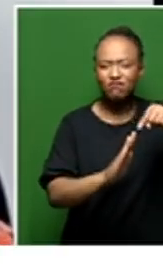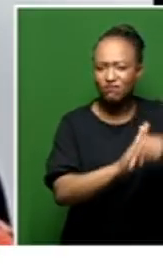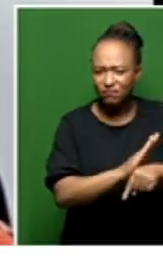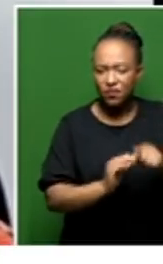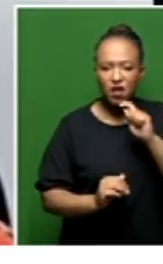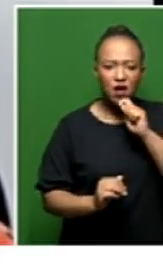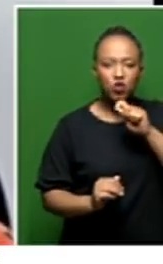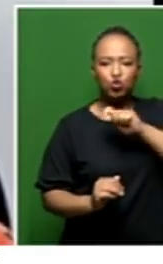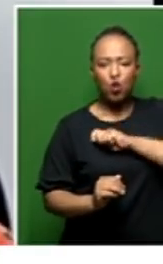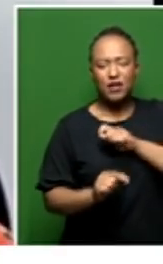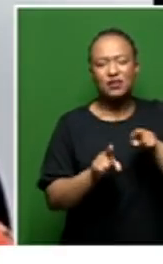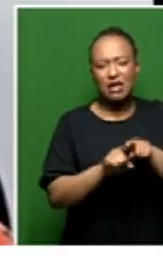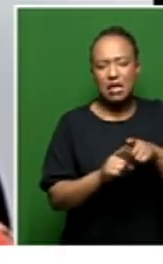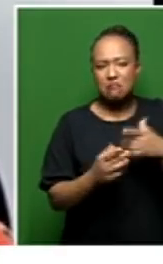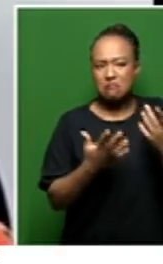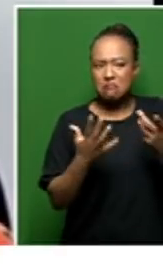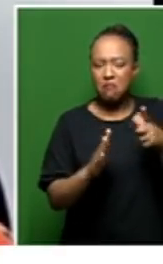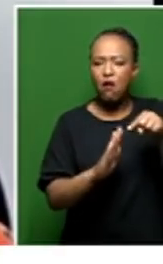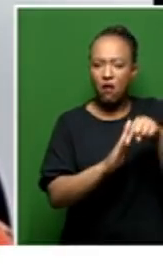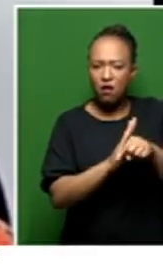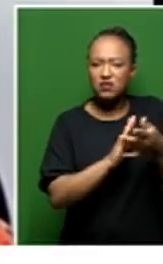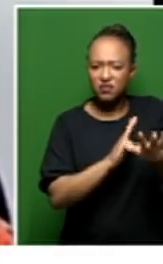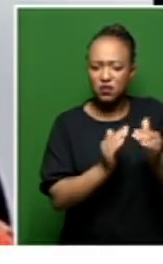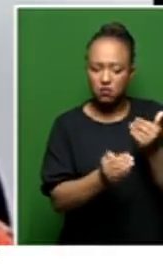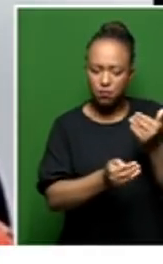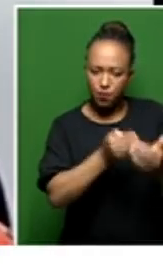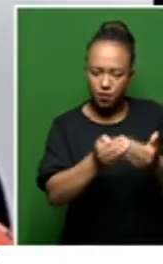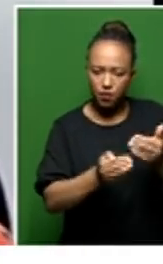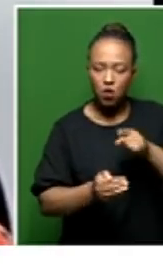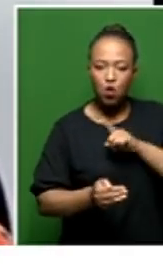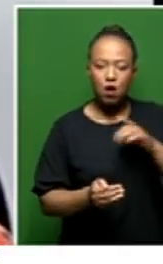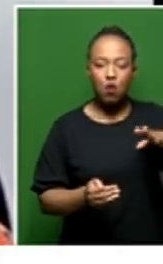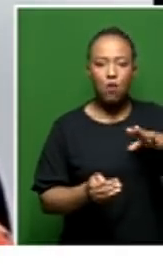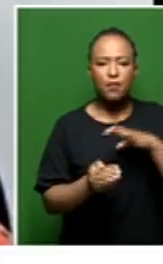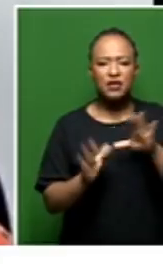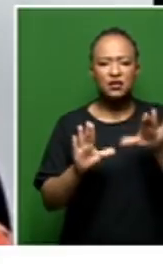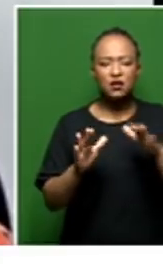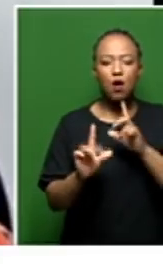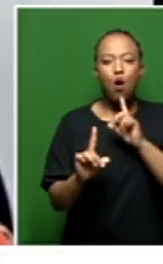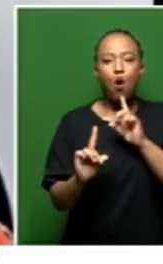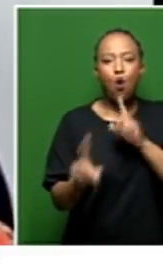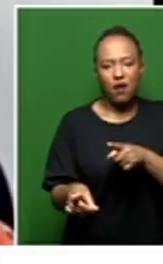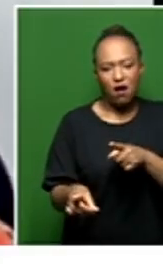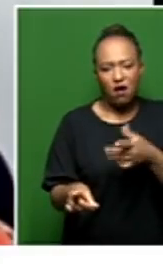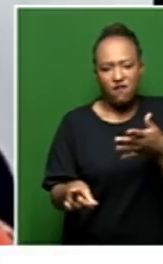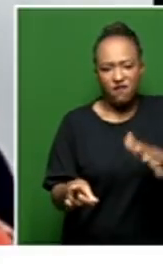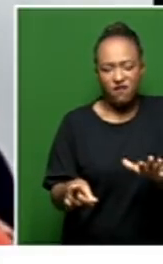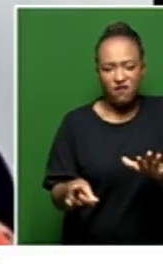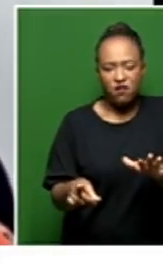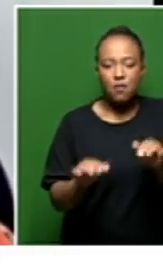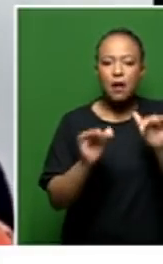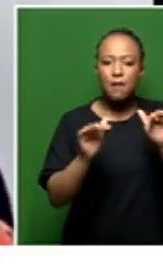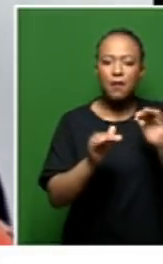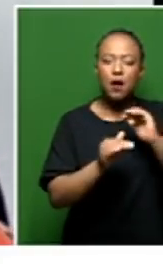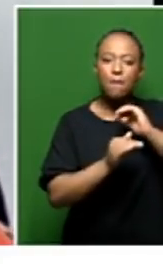trust in the process. You will recall that the commission that was ordered, not recommended, ordered by the Public